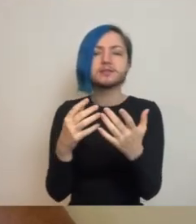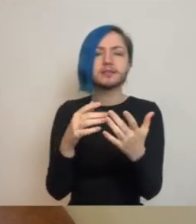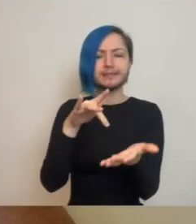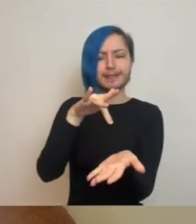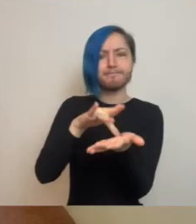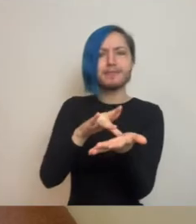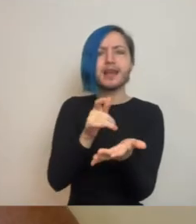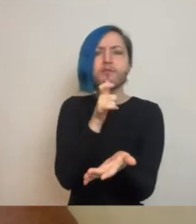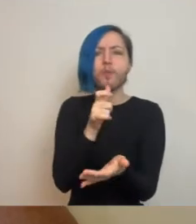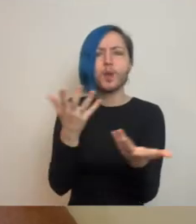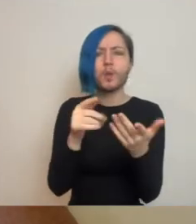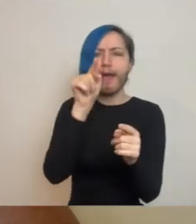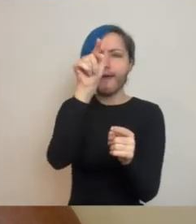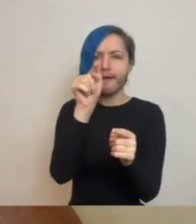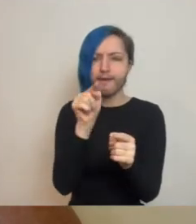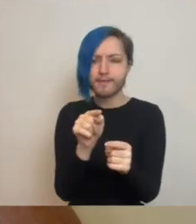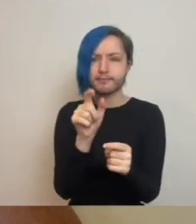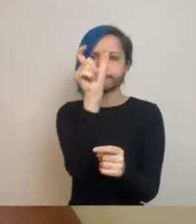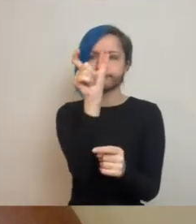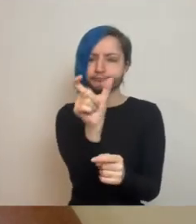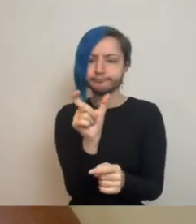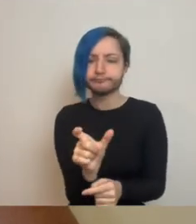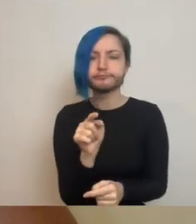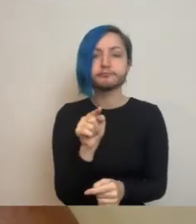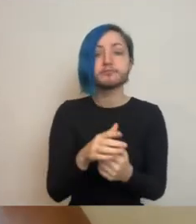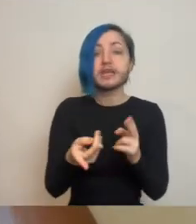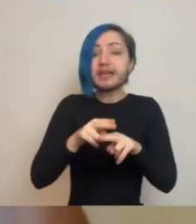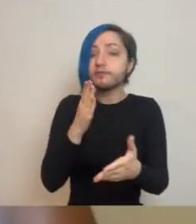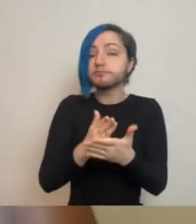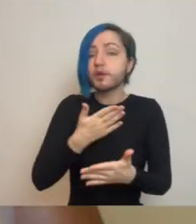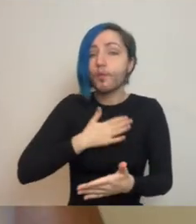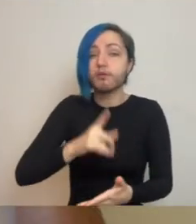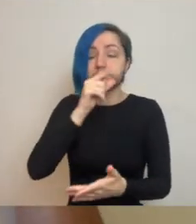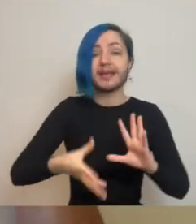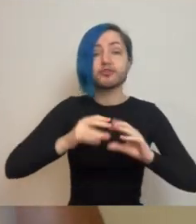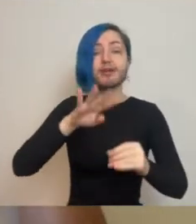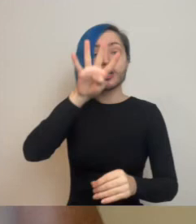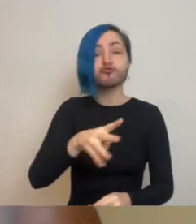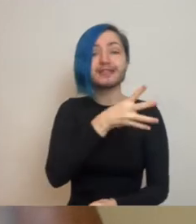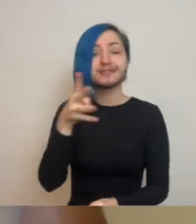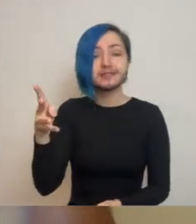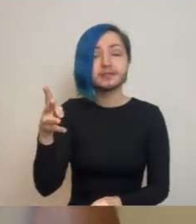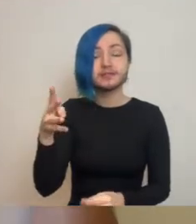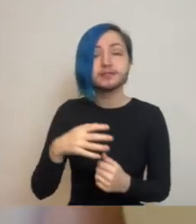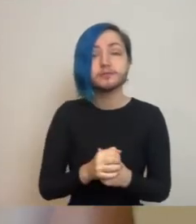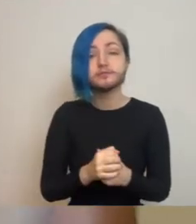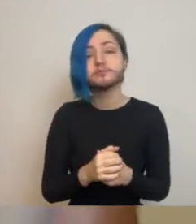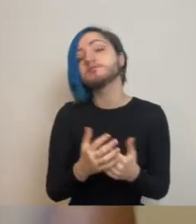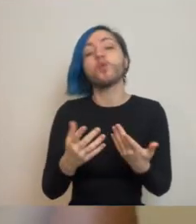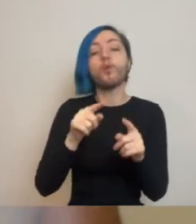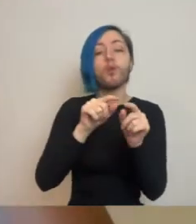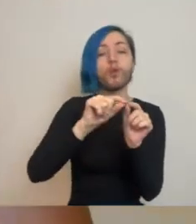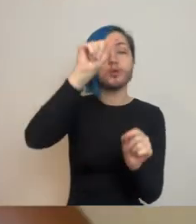worked out what the middle of each of those words would be. And then if you really want to, you can grid up your piece of paper, or